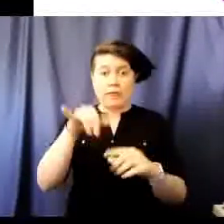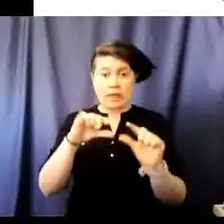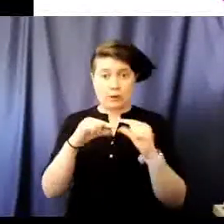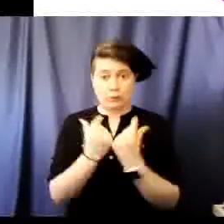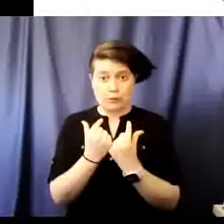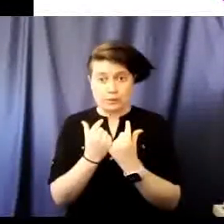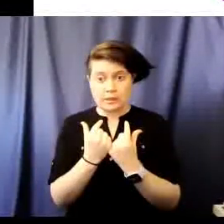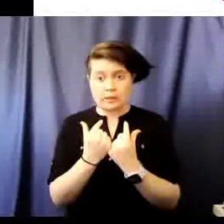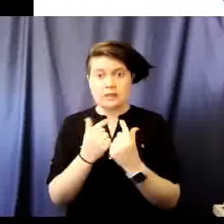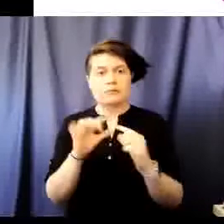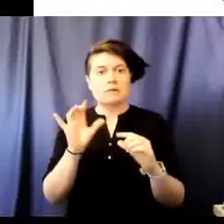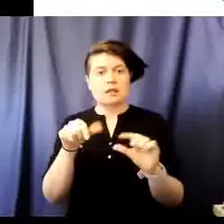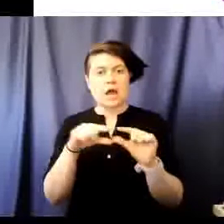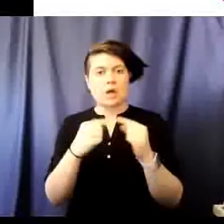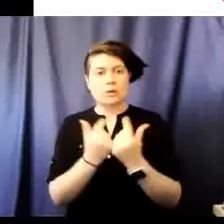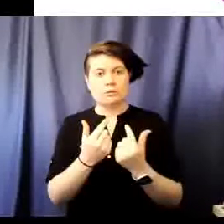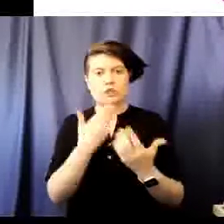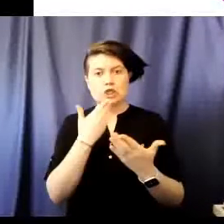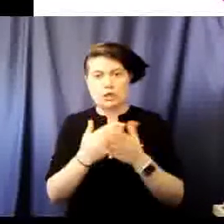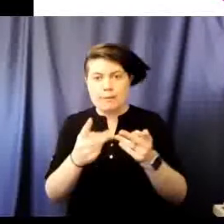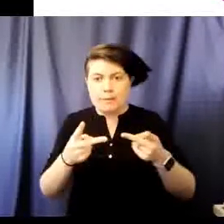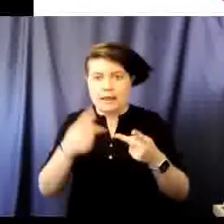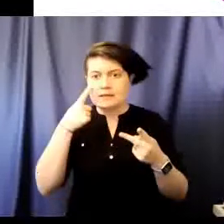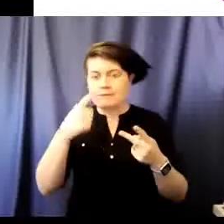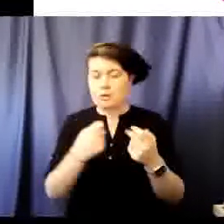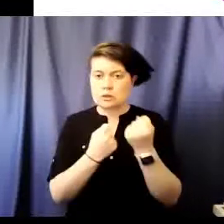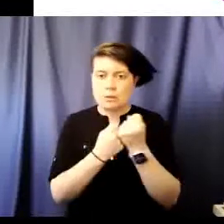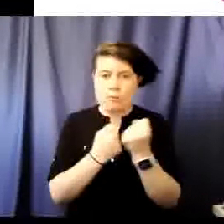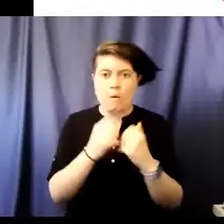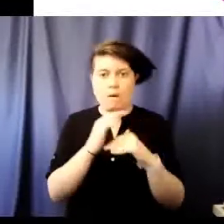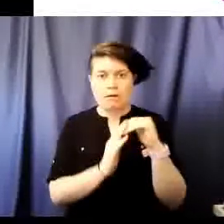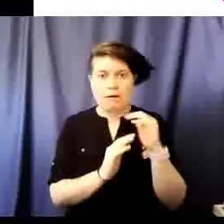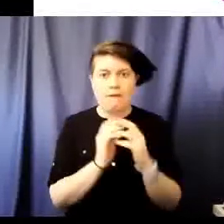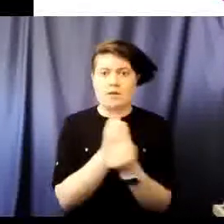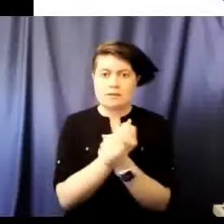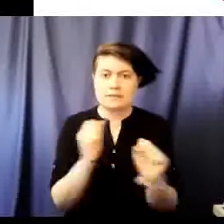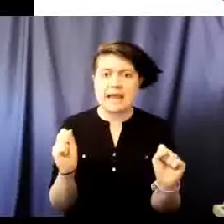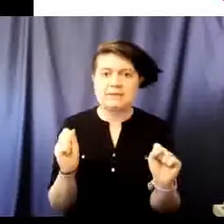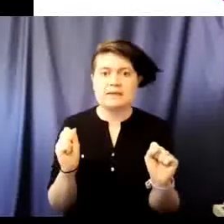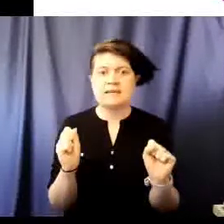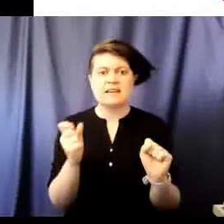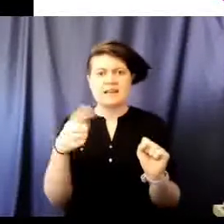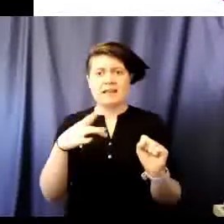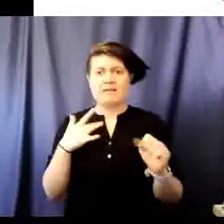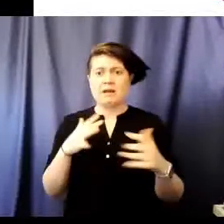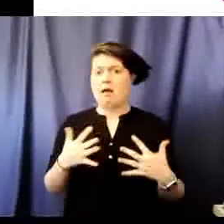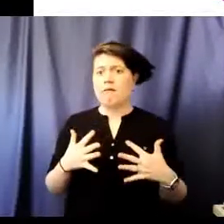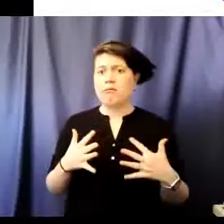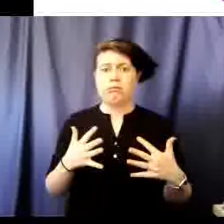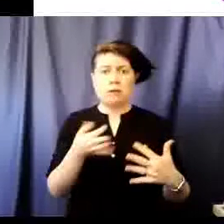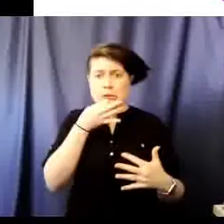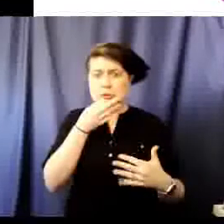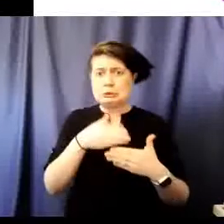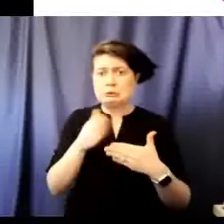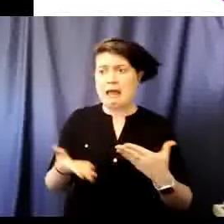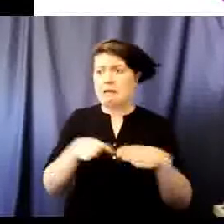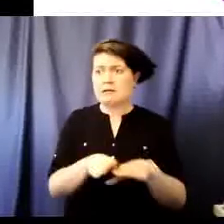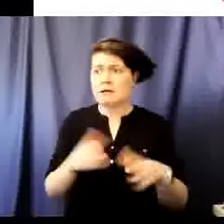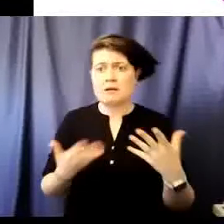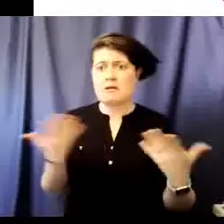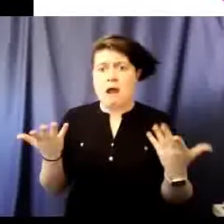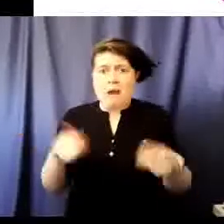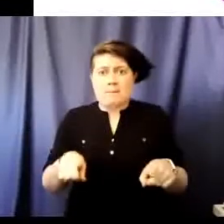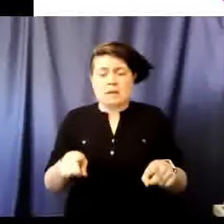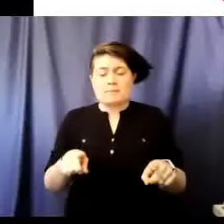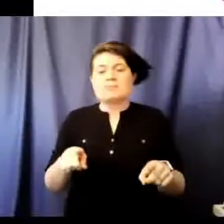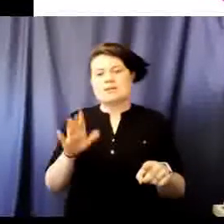place of constant support, comfort, and safety to have the group end. It's normal for them to